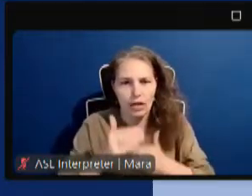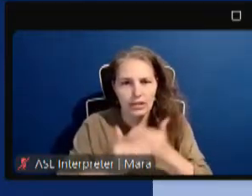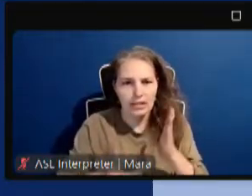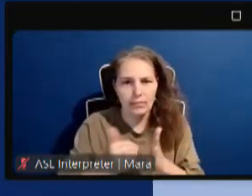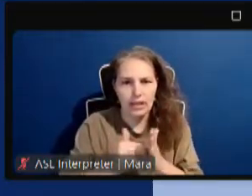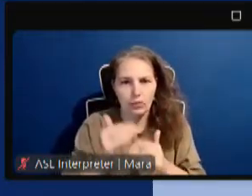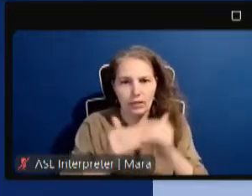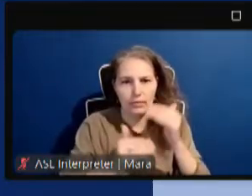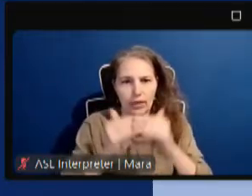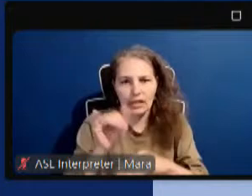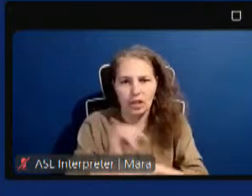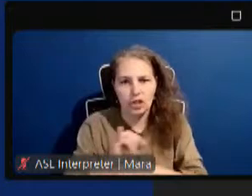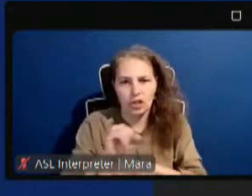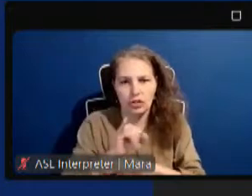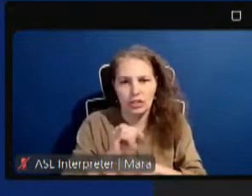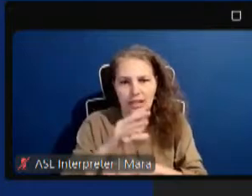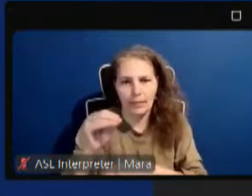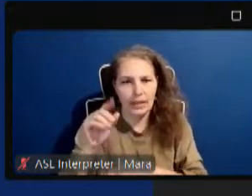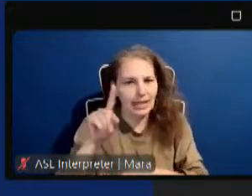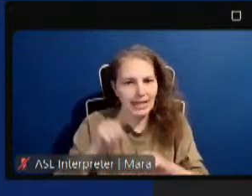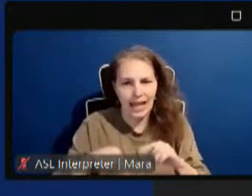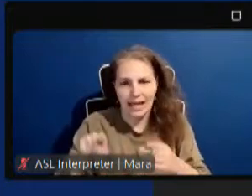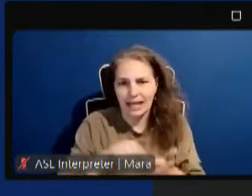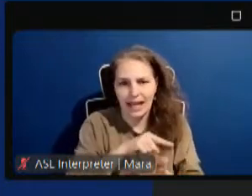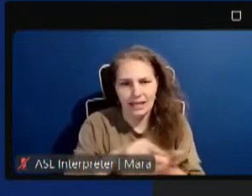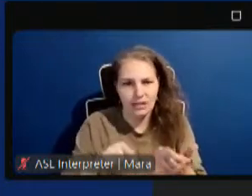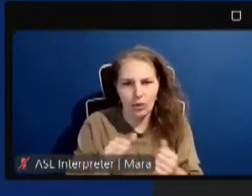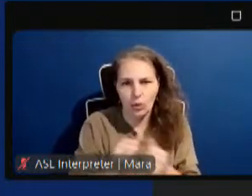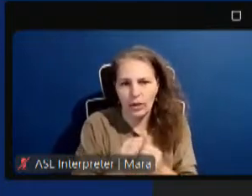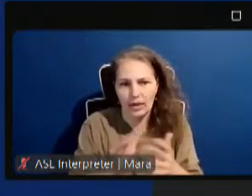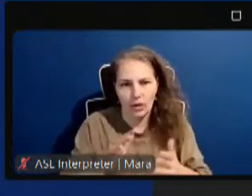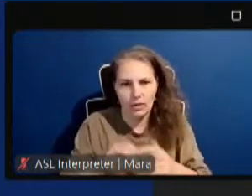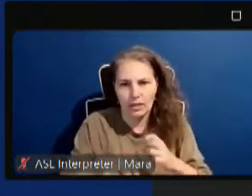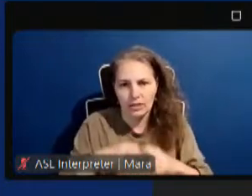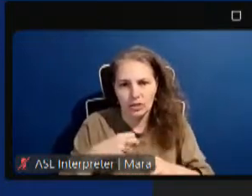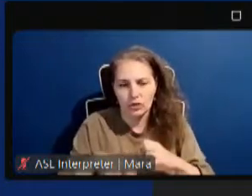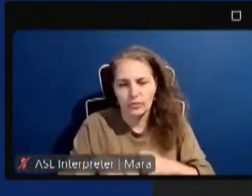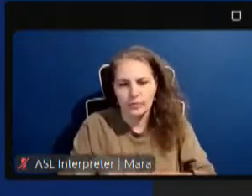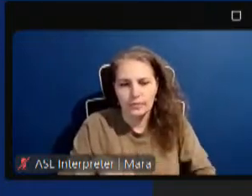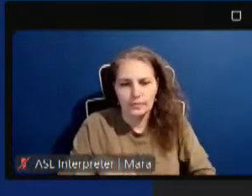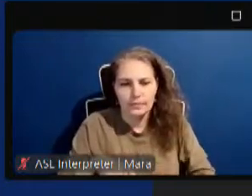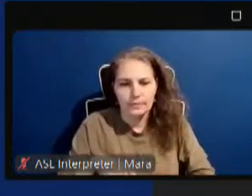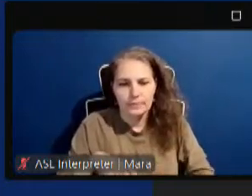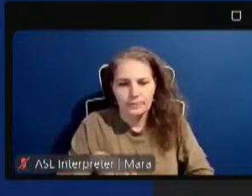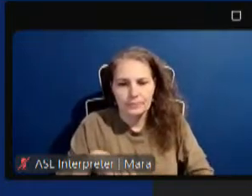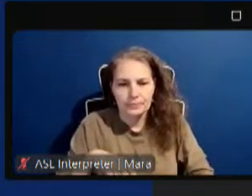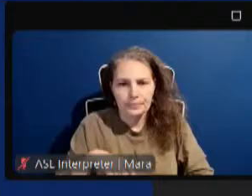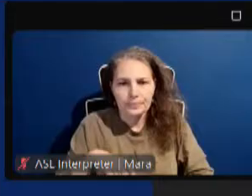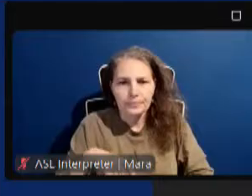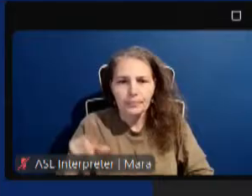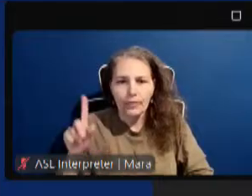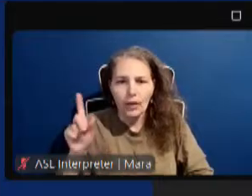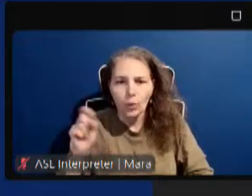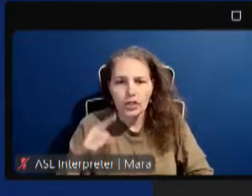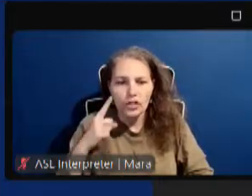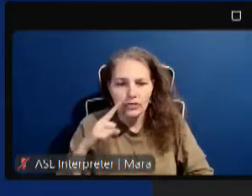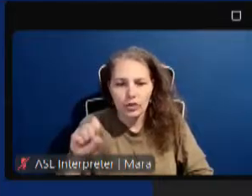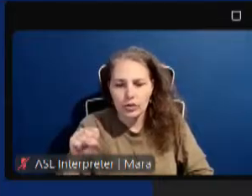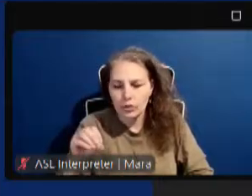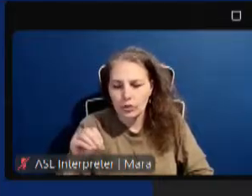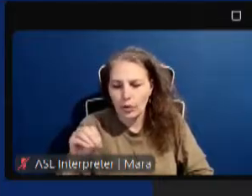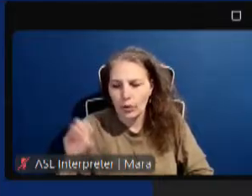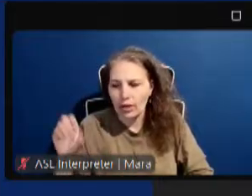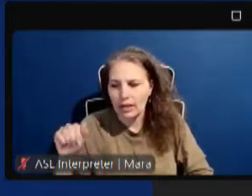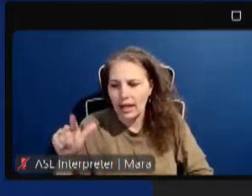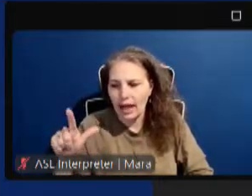cause. Thank you very much, Rob. A question again for SoCal Edison.